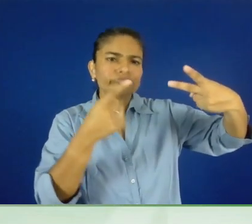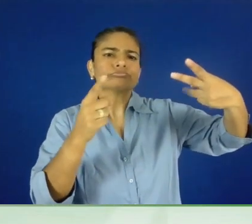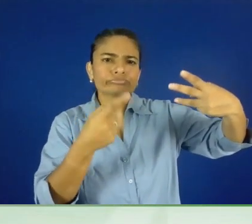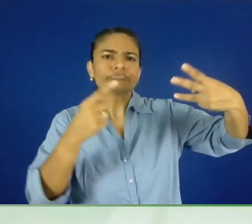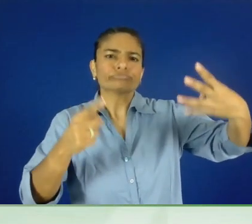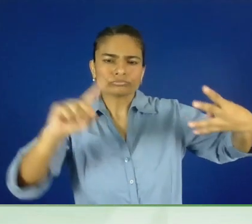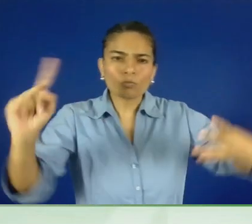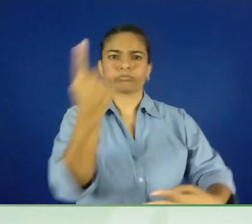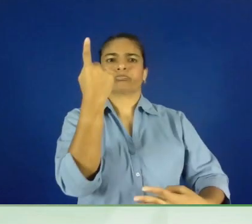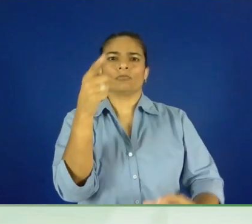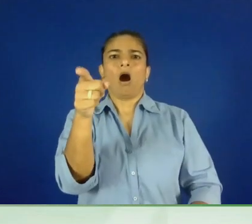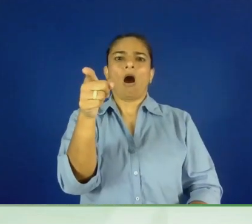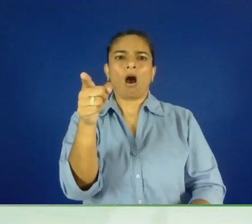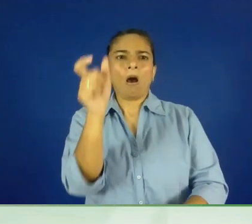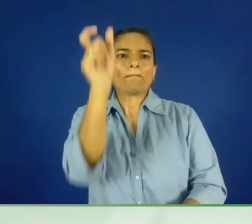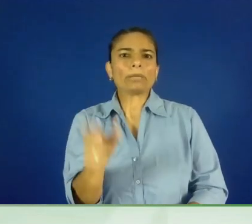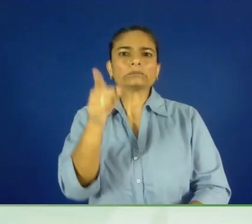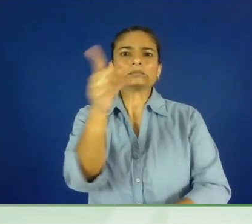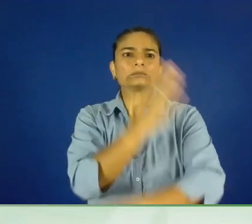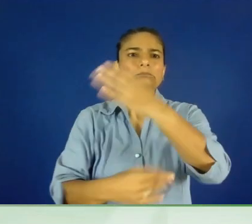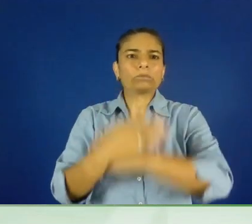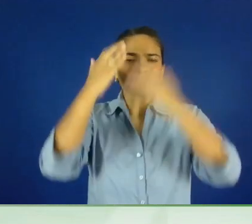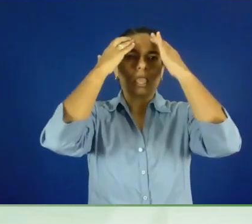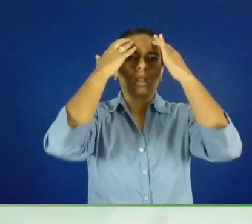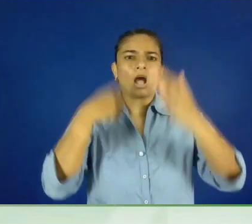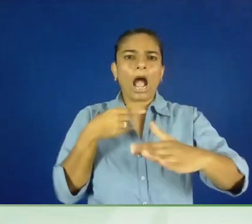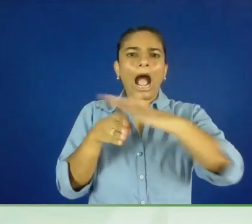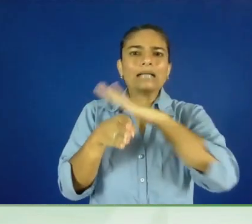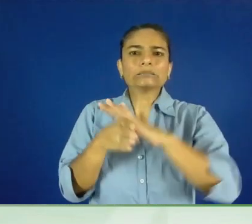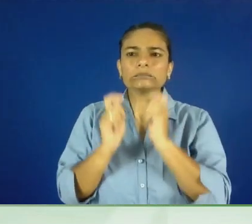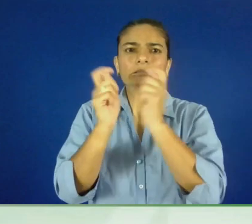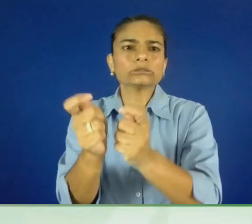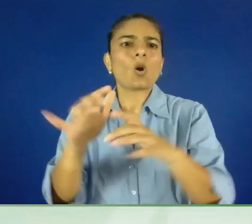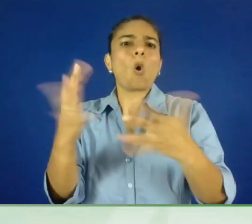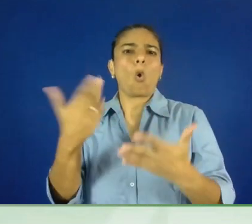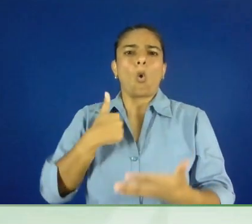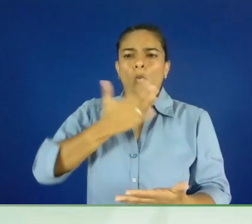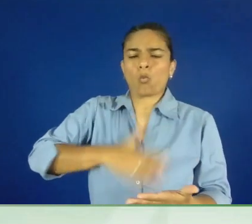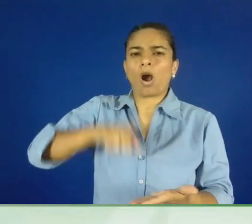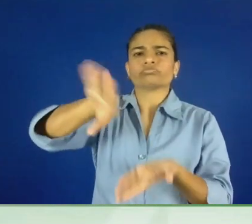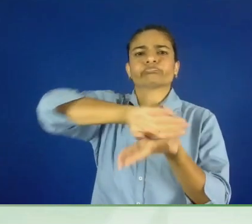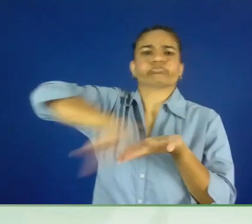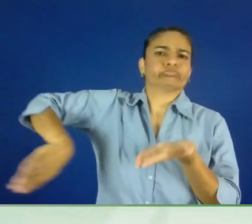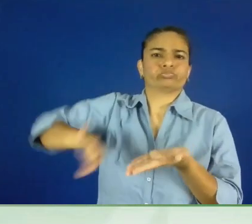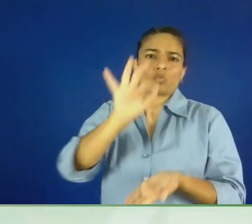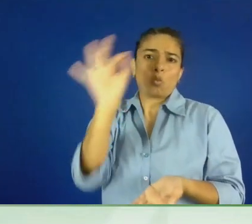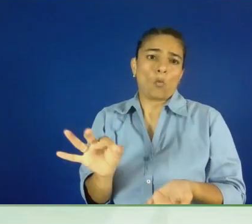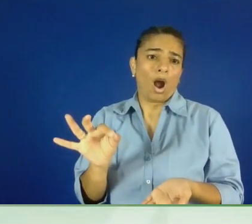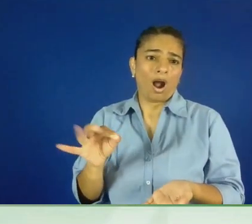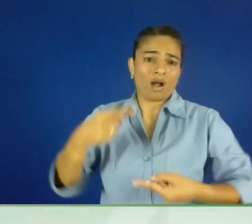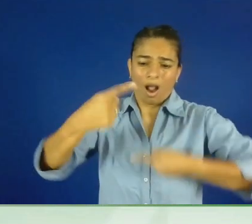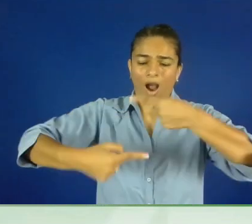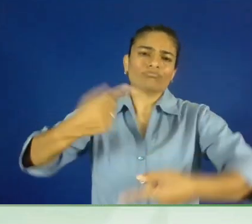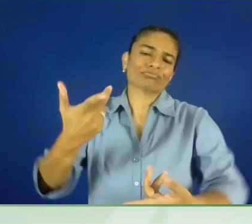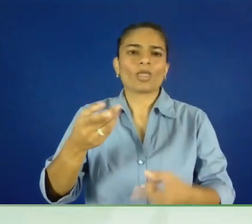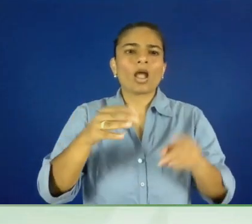think you are discriminated against, in a hiring process, in an evaluation process, progressing in